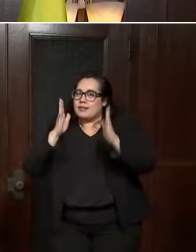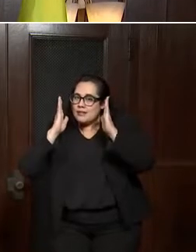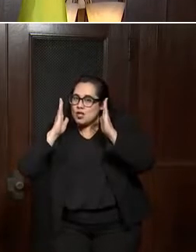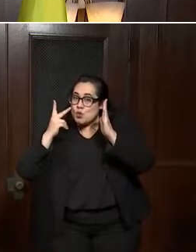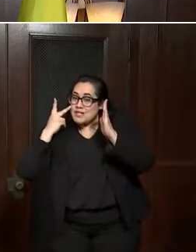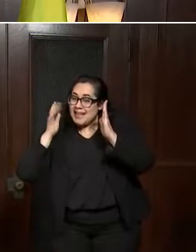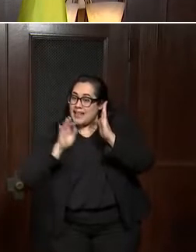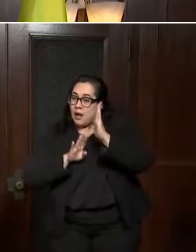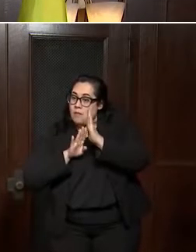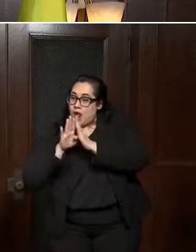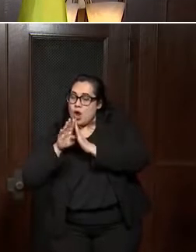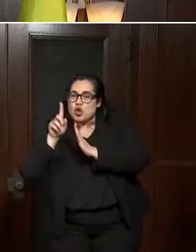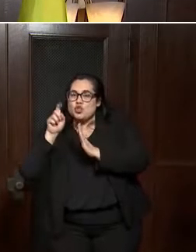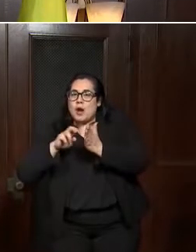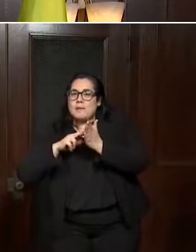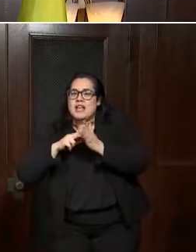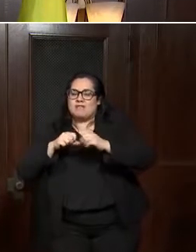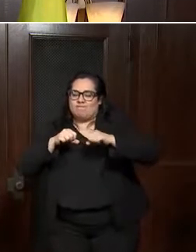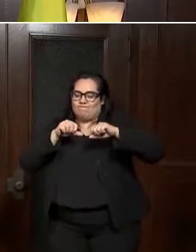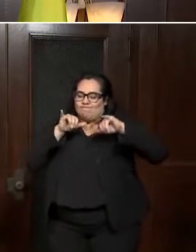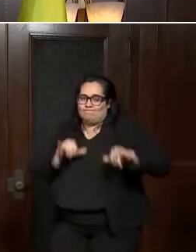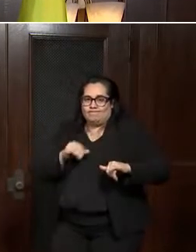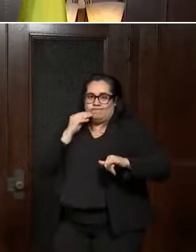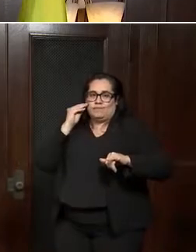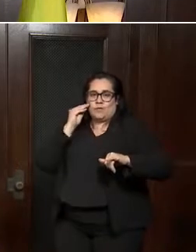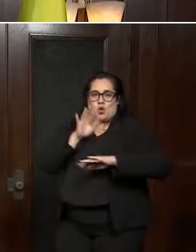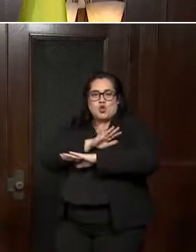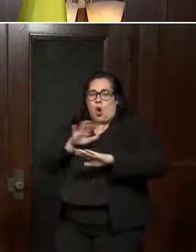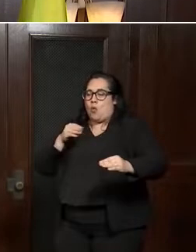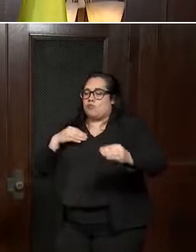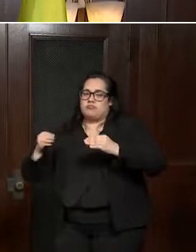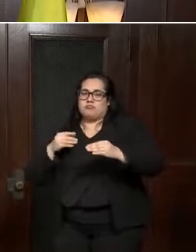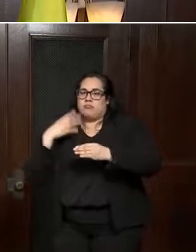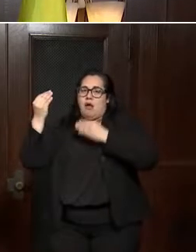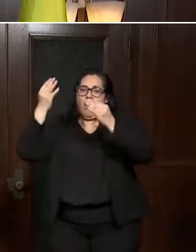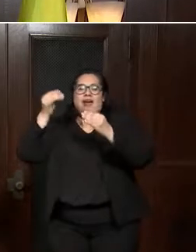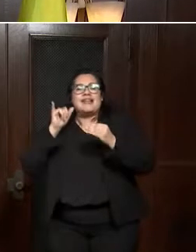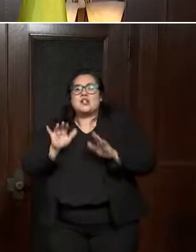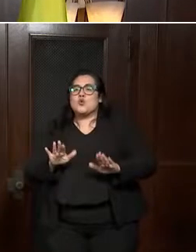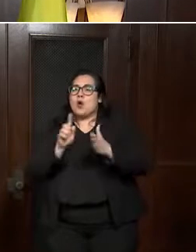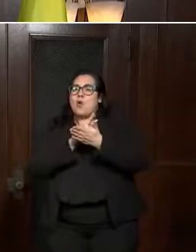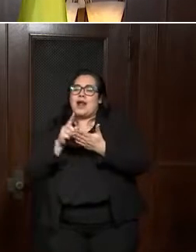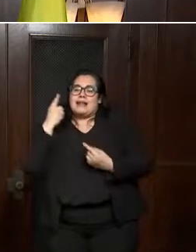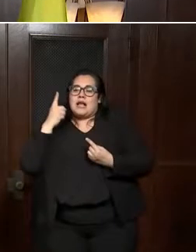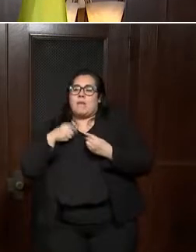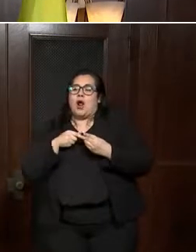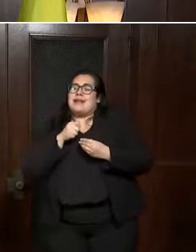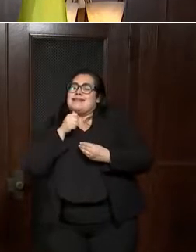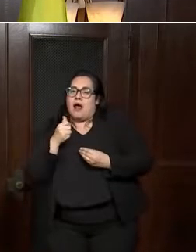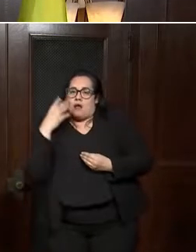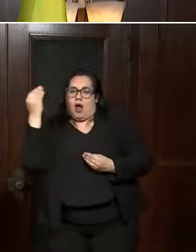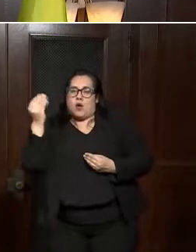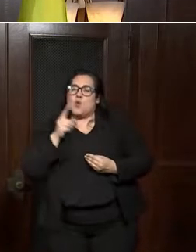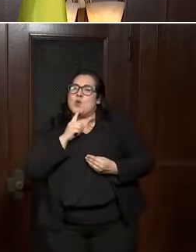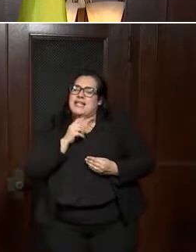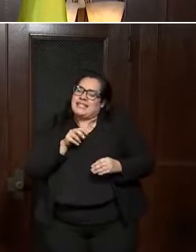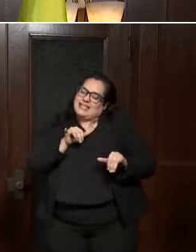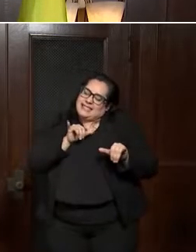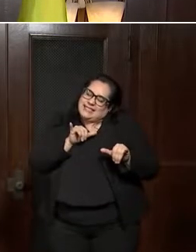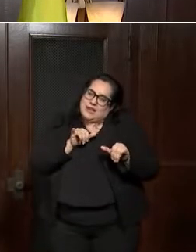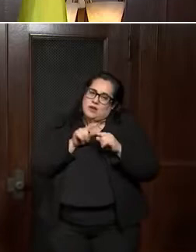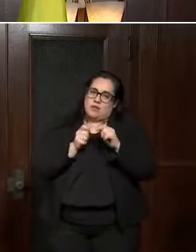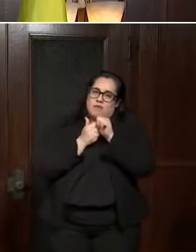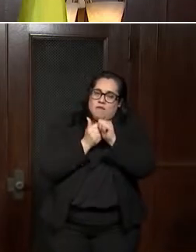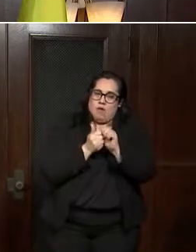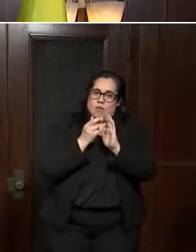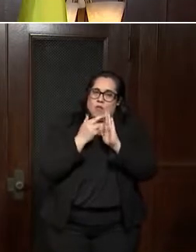that progress, it should be a doubling down, not a letting up. This is a great week to consider not going out, to really stick to those essential